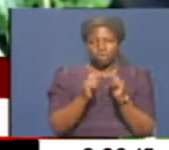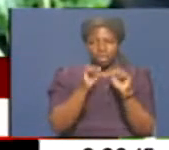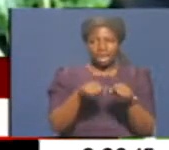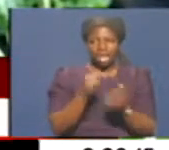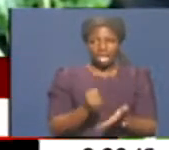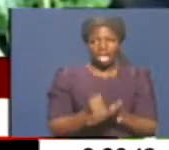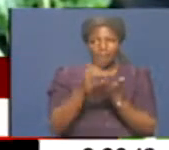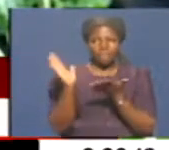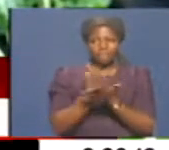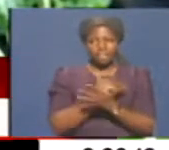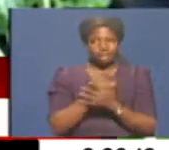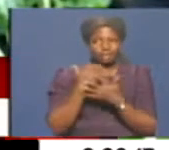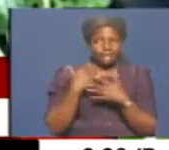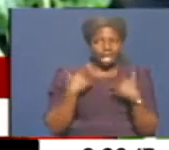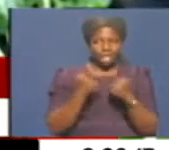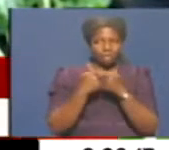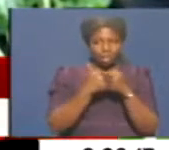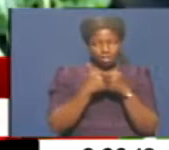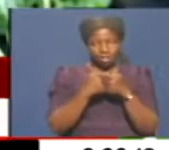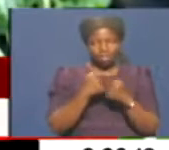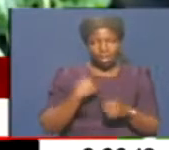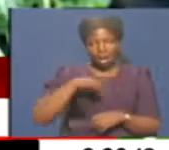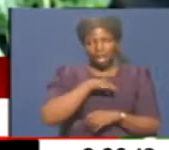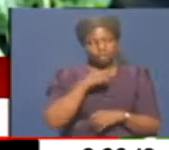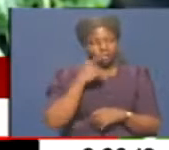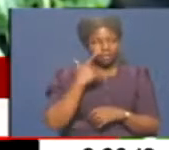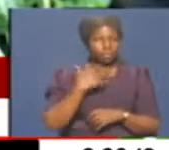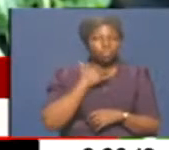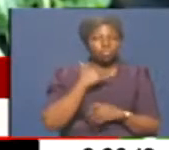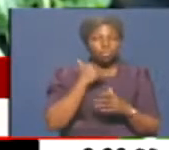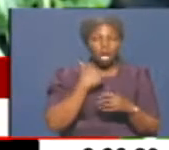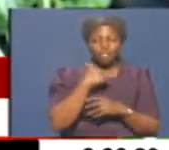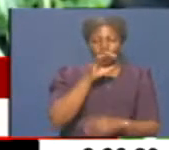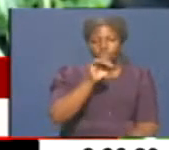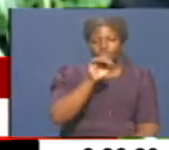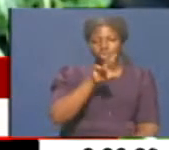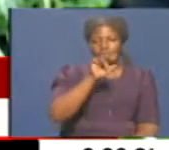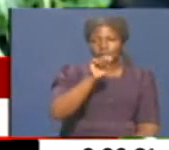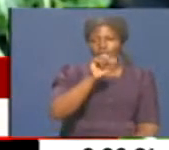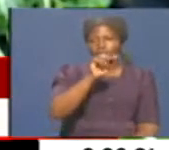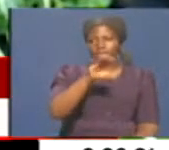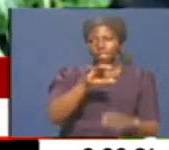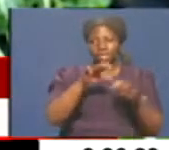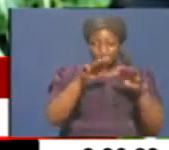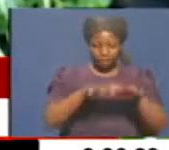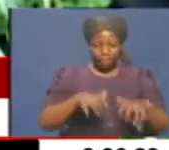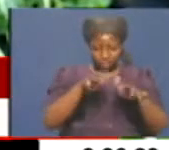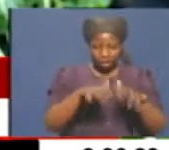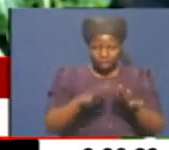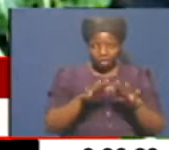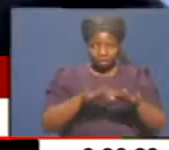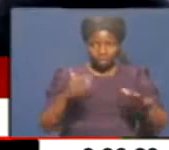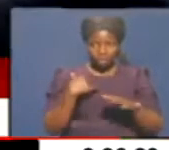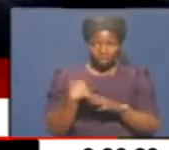those initiatives of having farmers market, organic farmers market. We have 3 organic farmers market now running